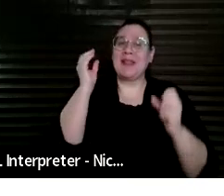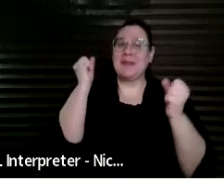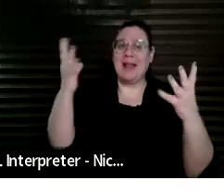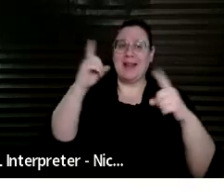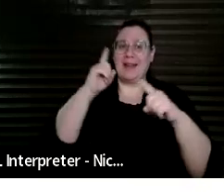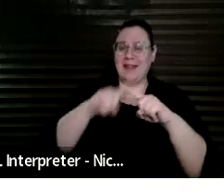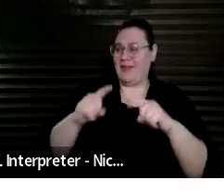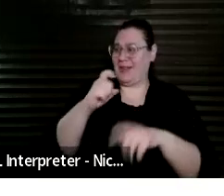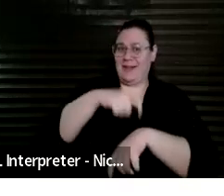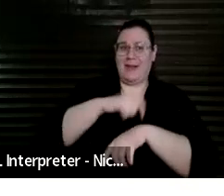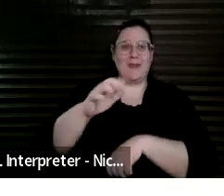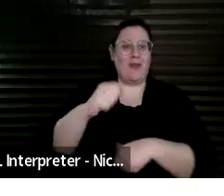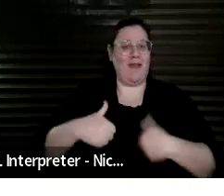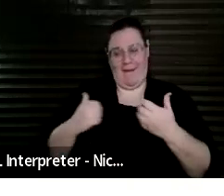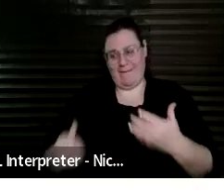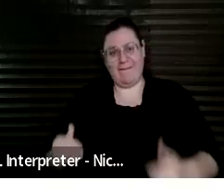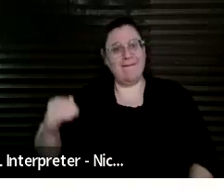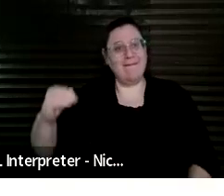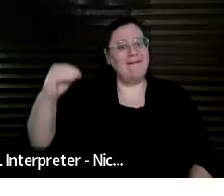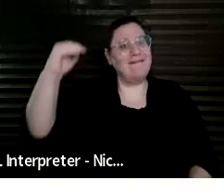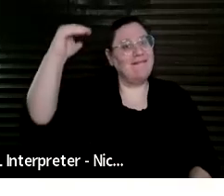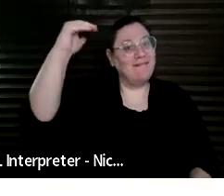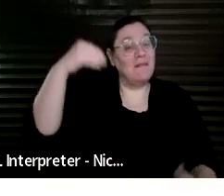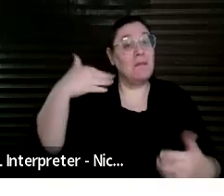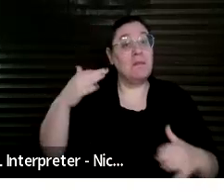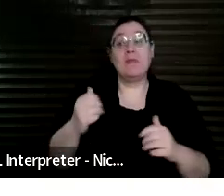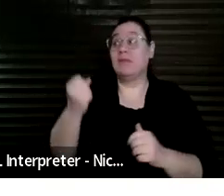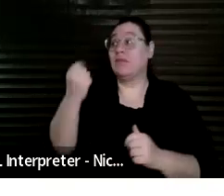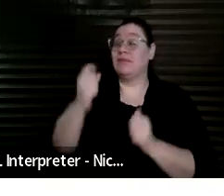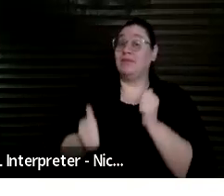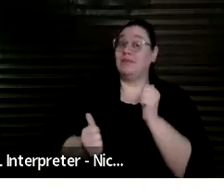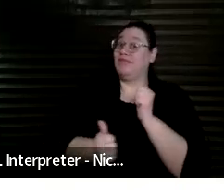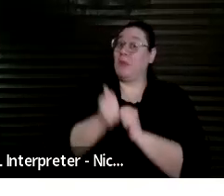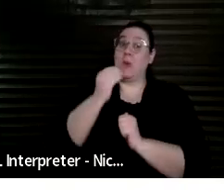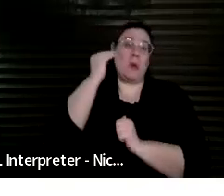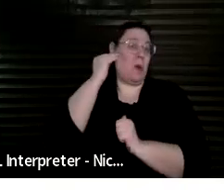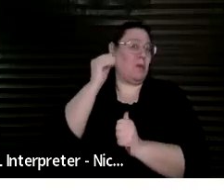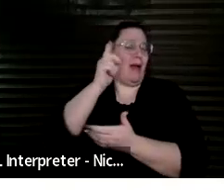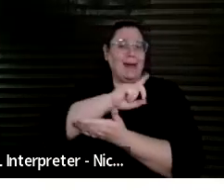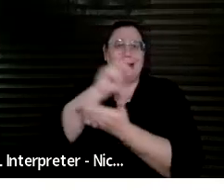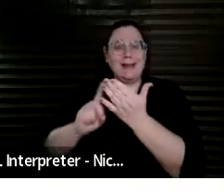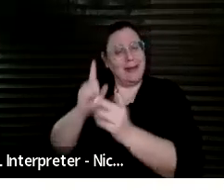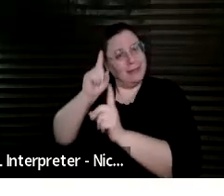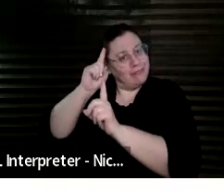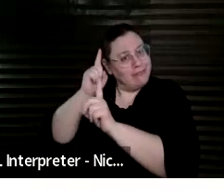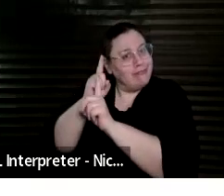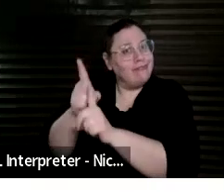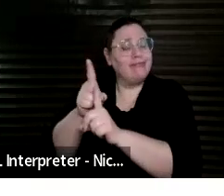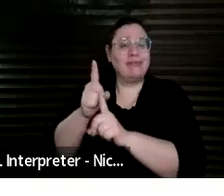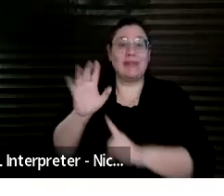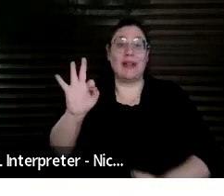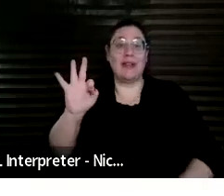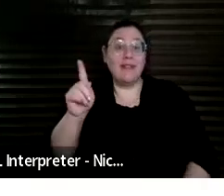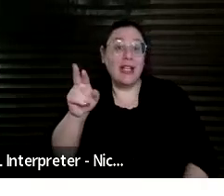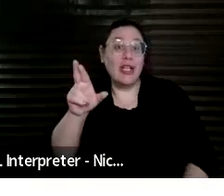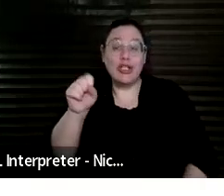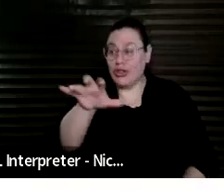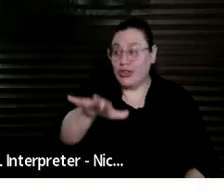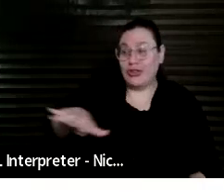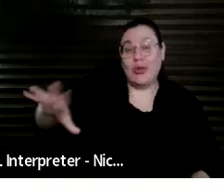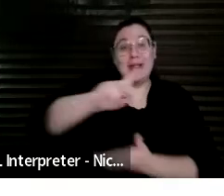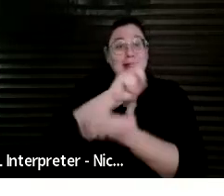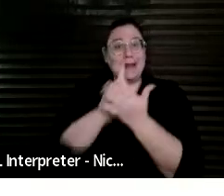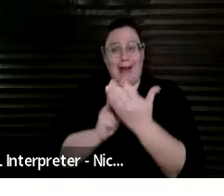of your life. Because most homes were not designed with features and floor plans that meet individuals'